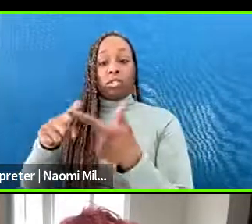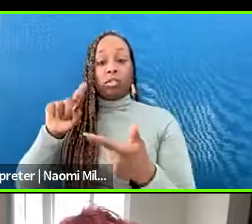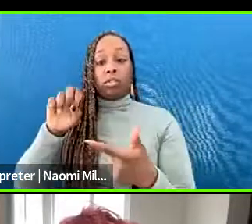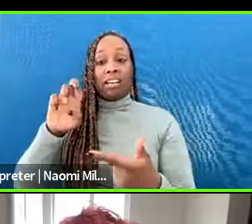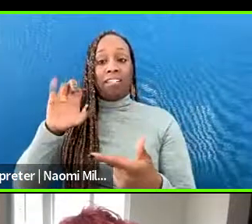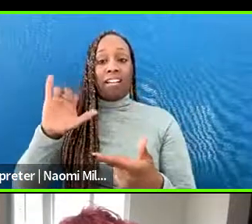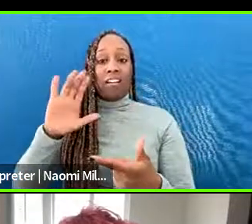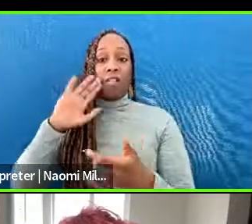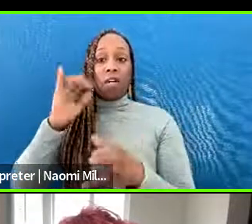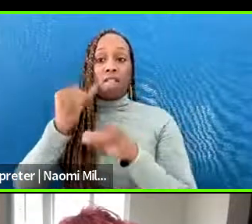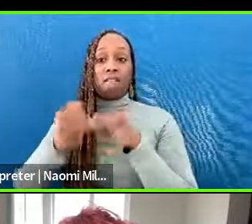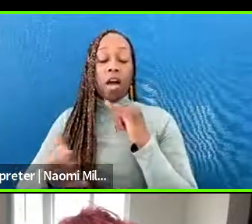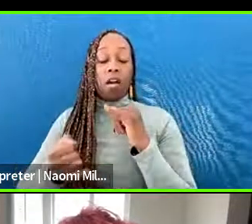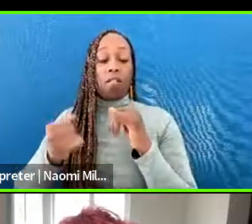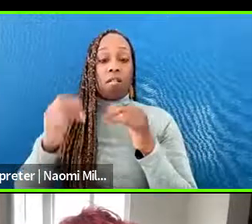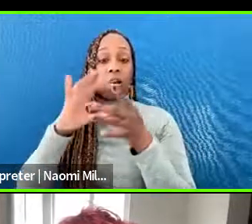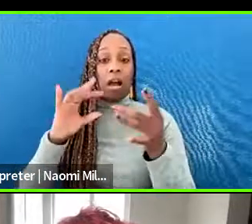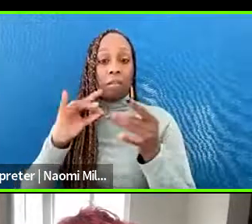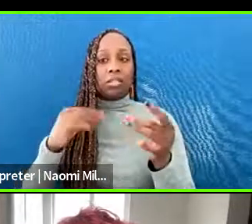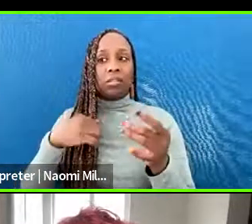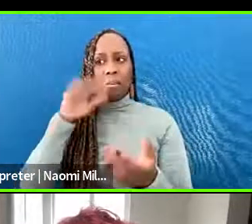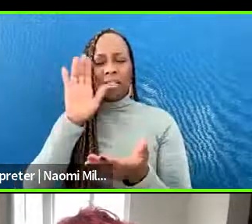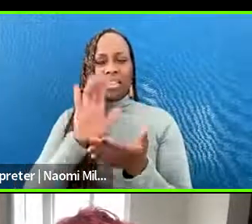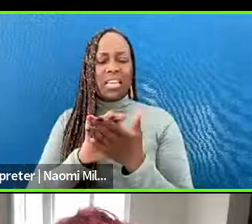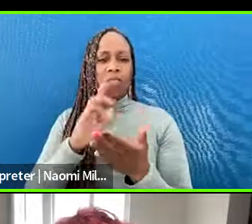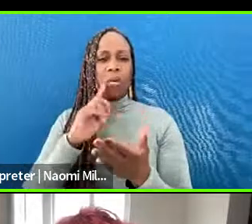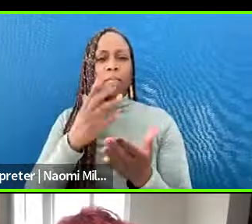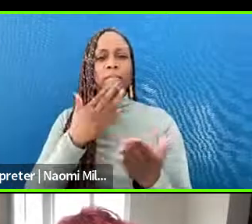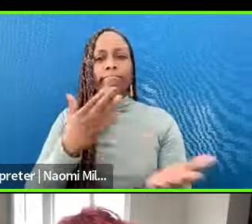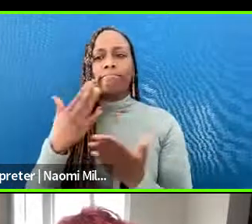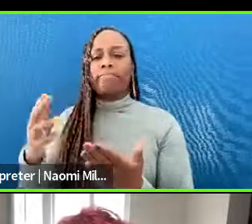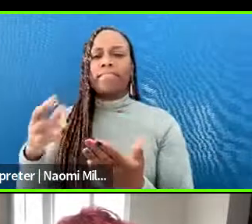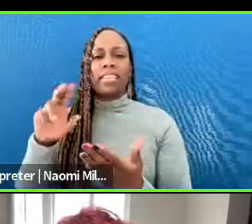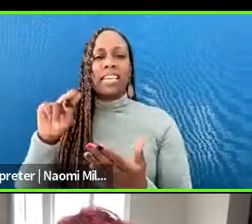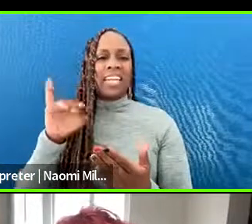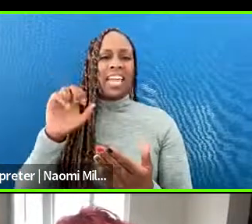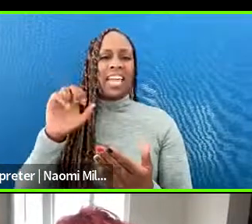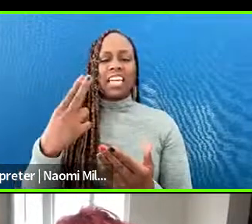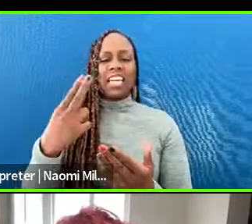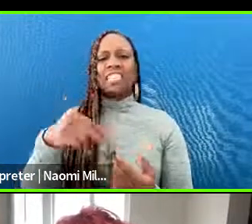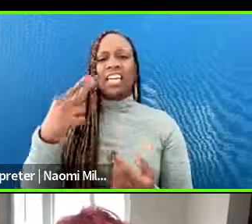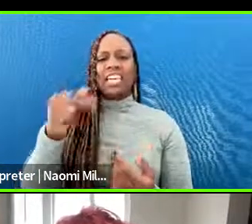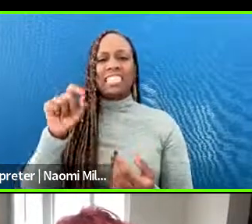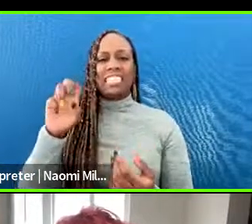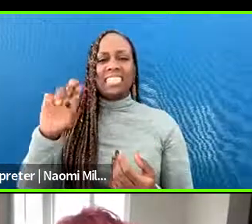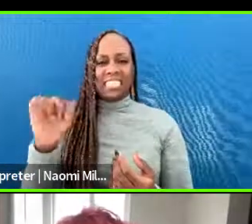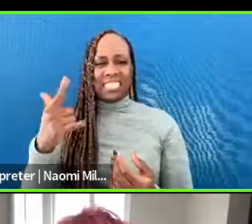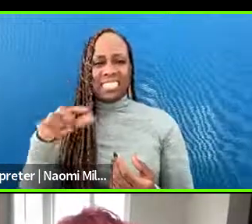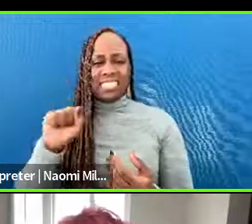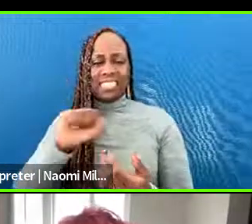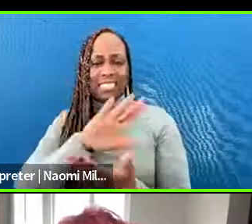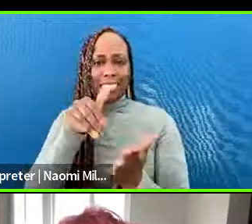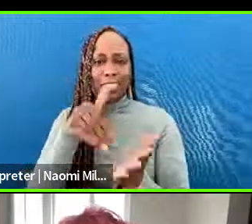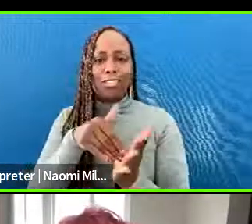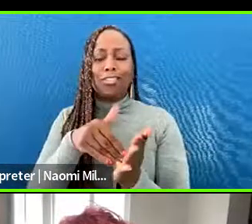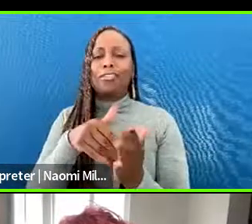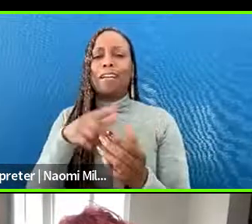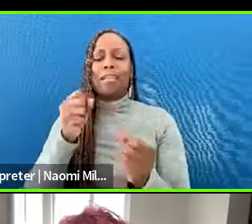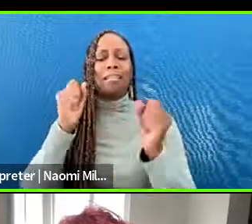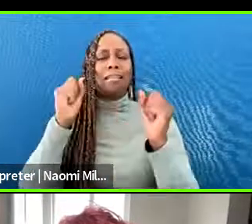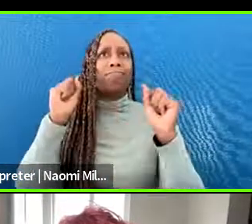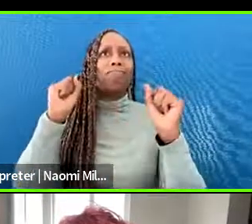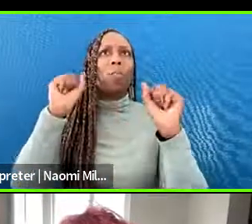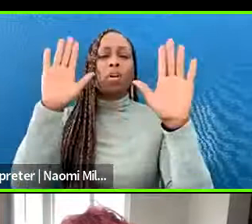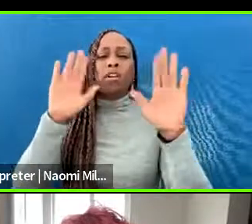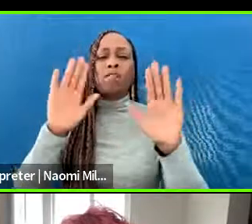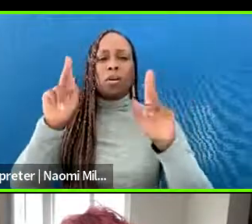will be thanking the NEH, Hastings Center, and all the amazing many people who have made this event and the series happen.